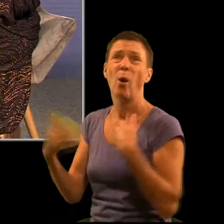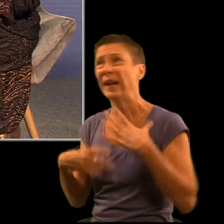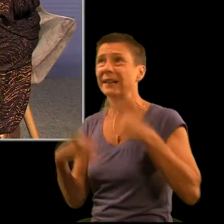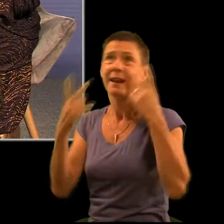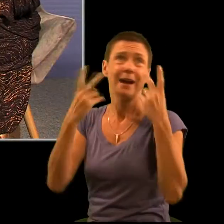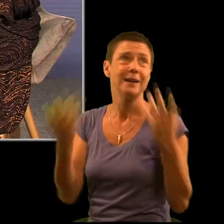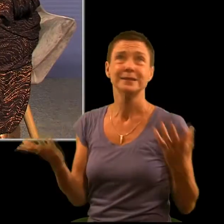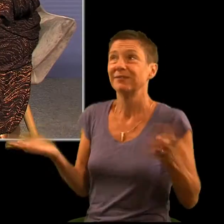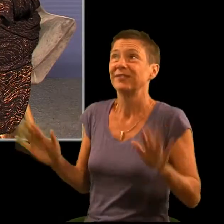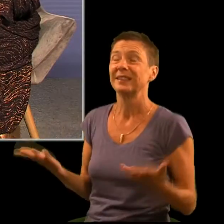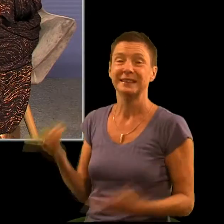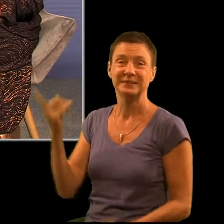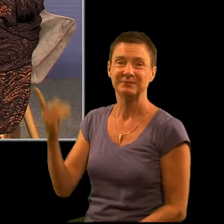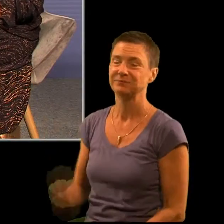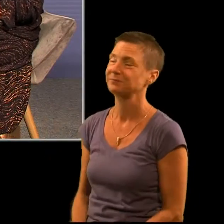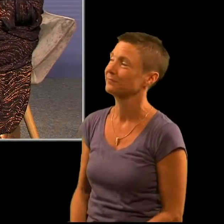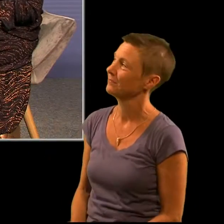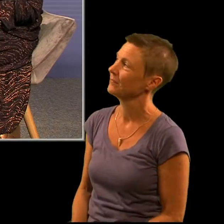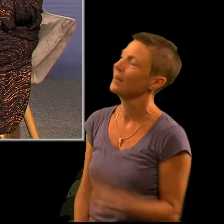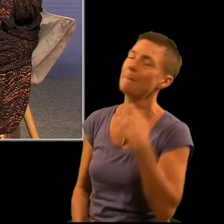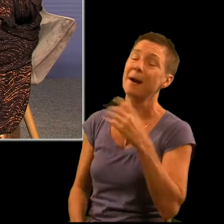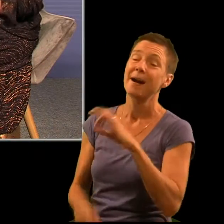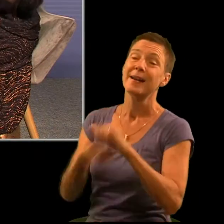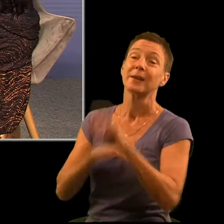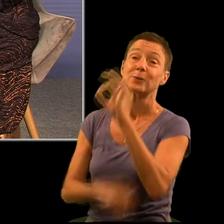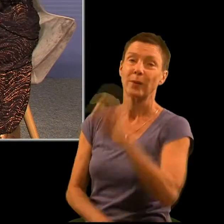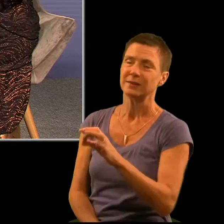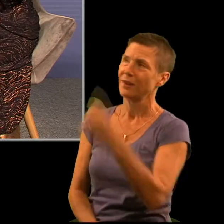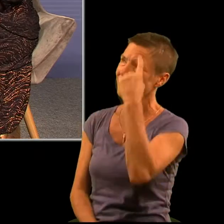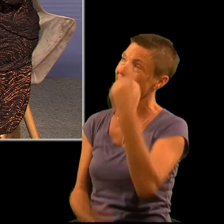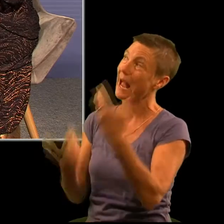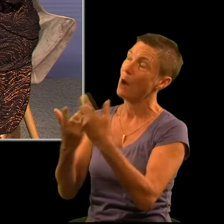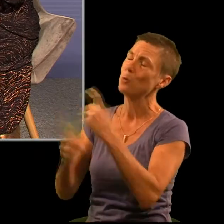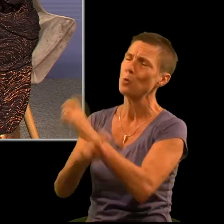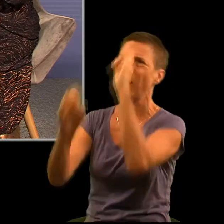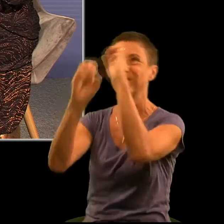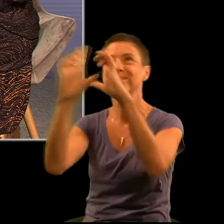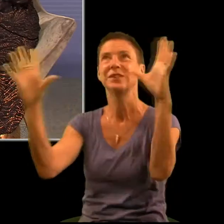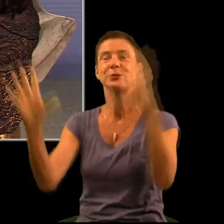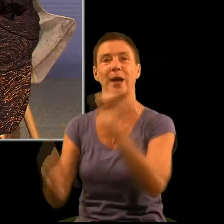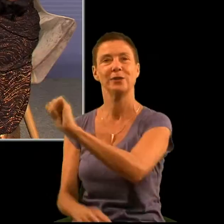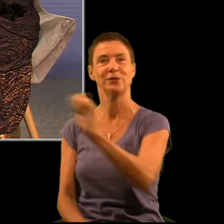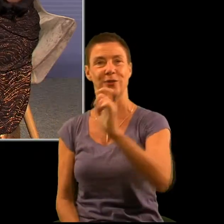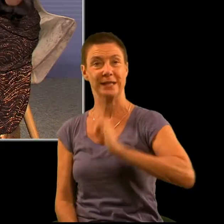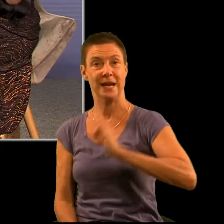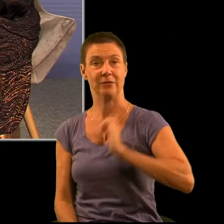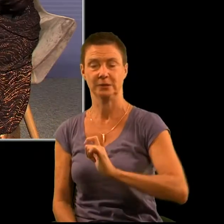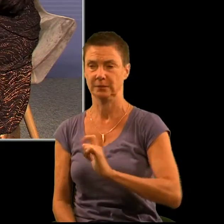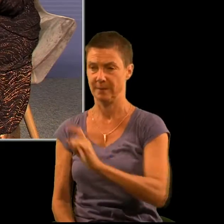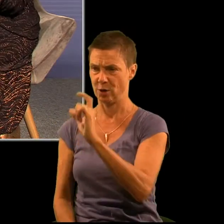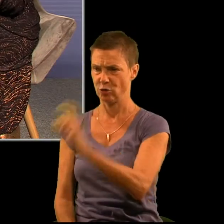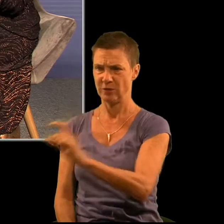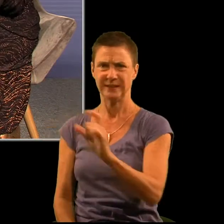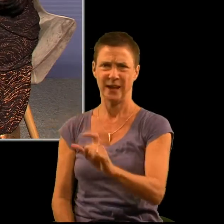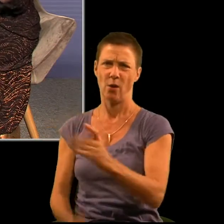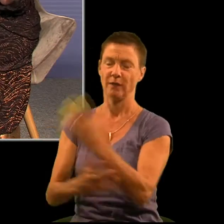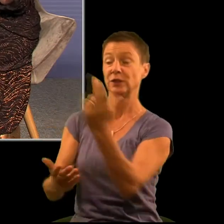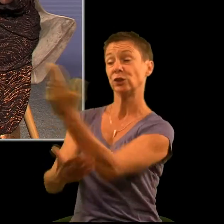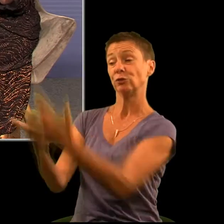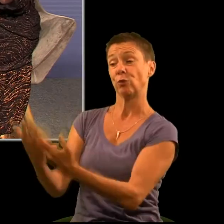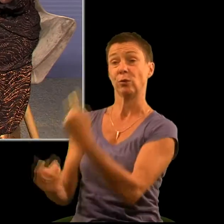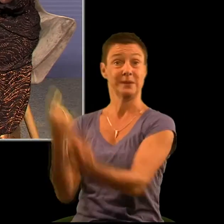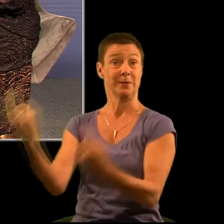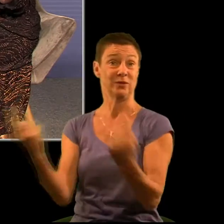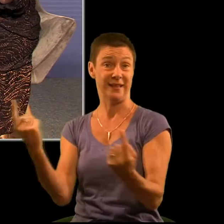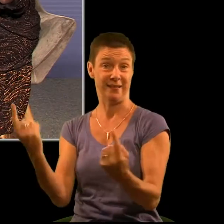to my next question, which is about how you all visualise your characters, because obviously Cressida draws her characters as well